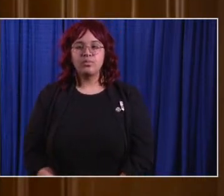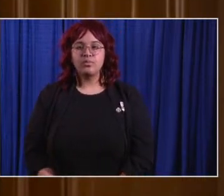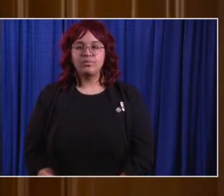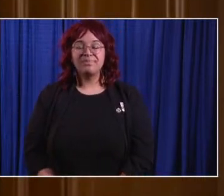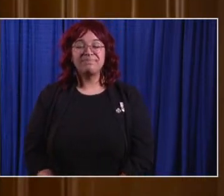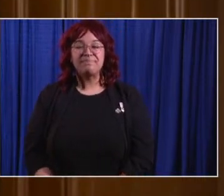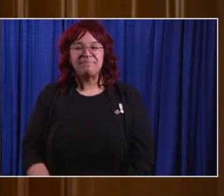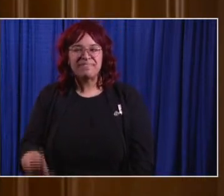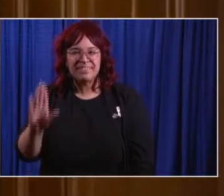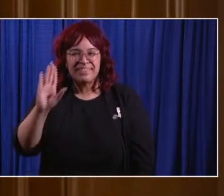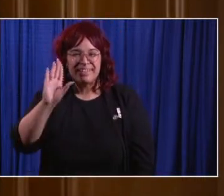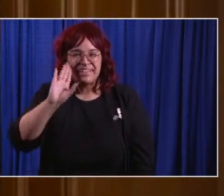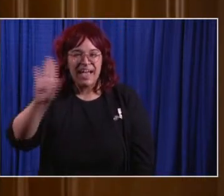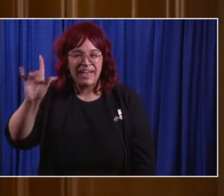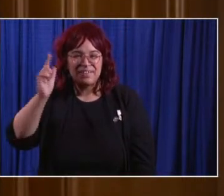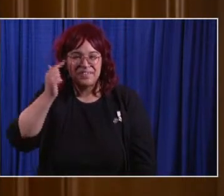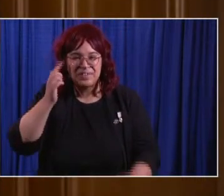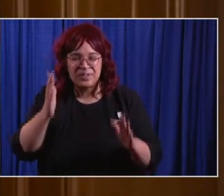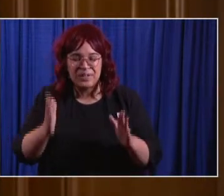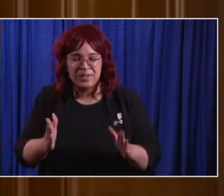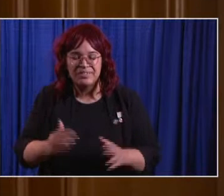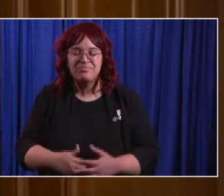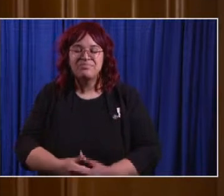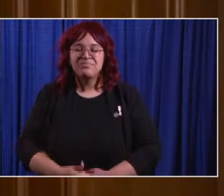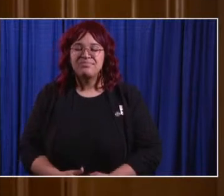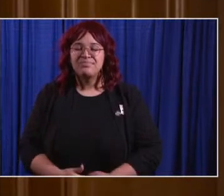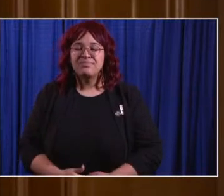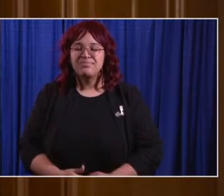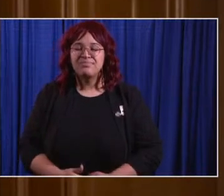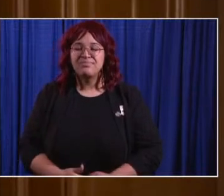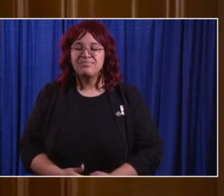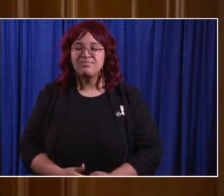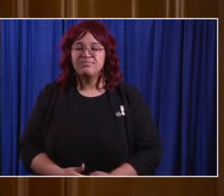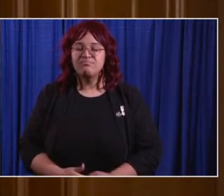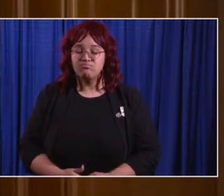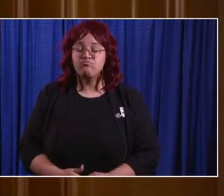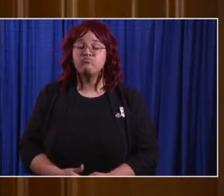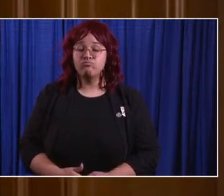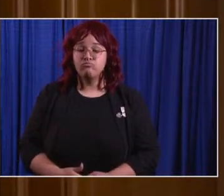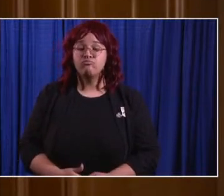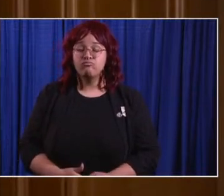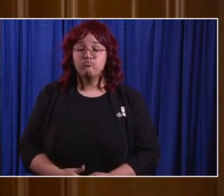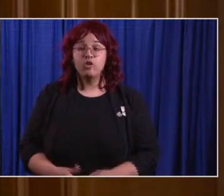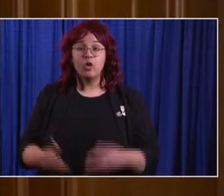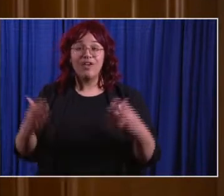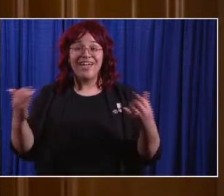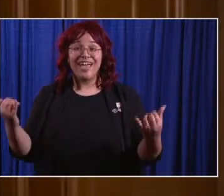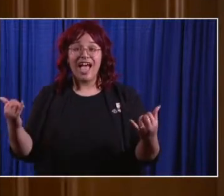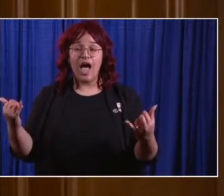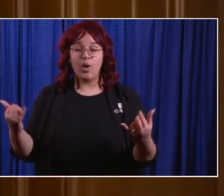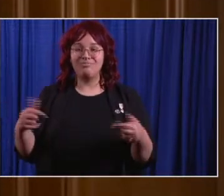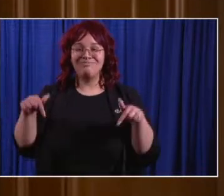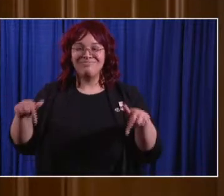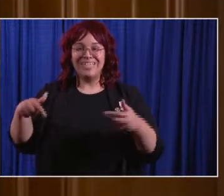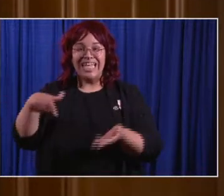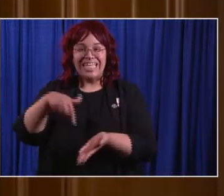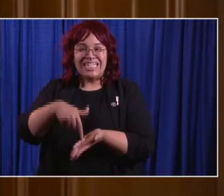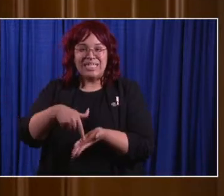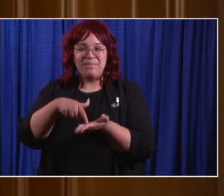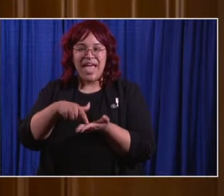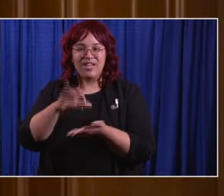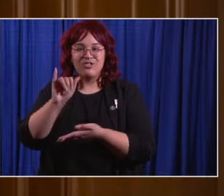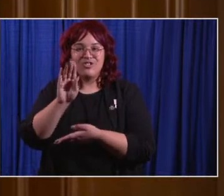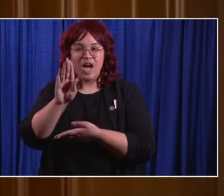Hi, Governor. Sounds like there are workforce development opportunities for in-demand job weeks and in general, but